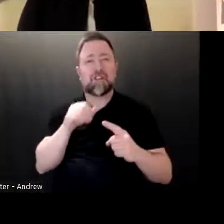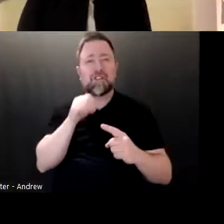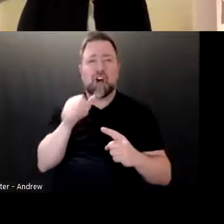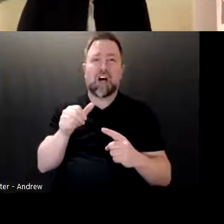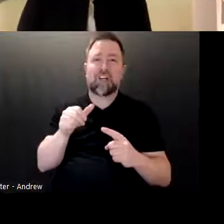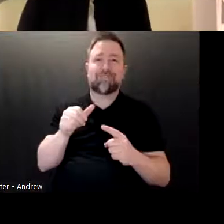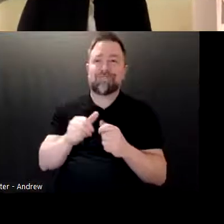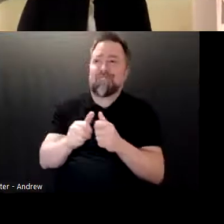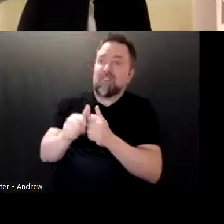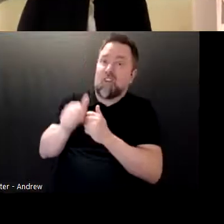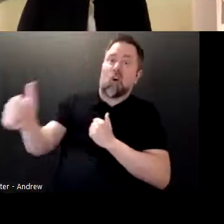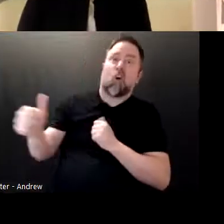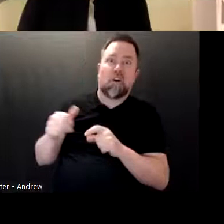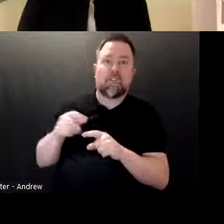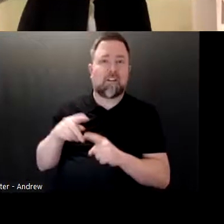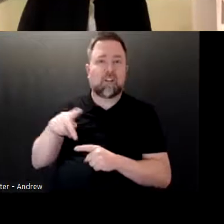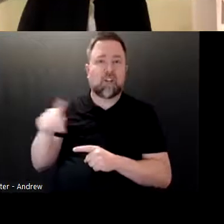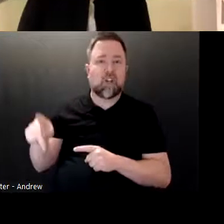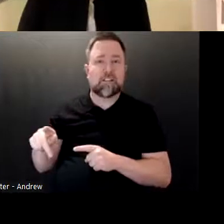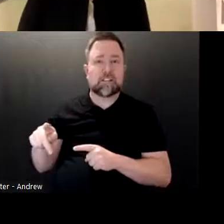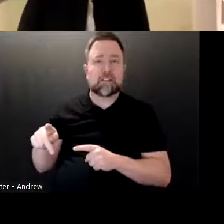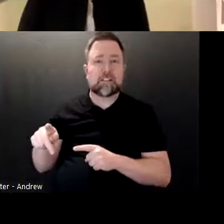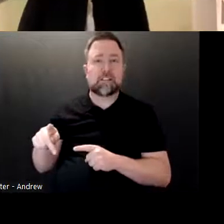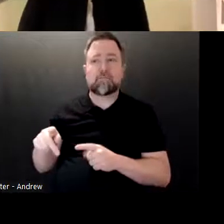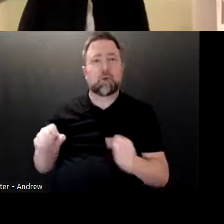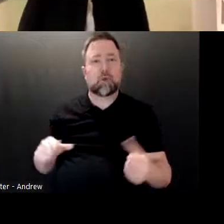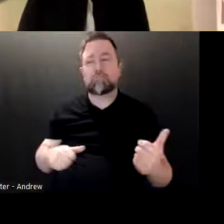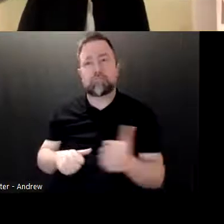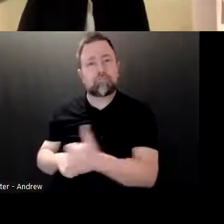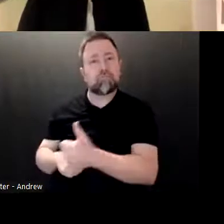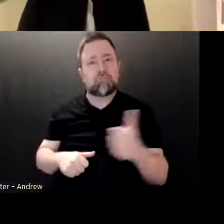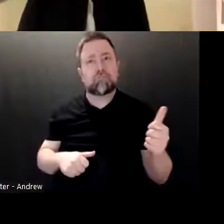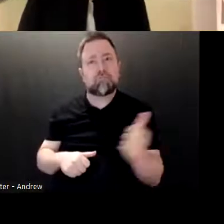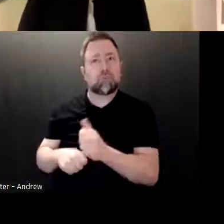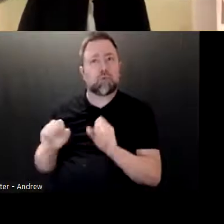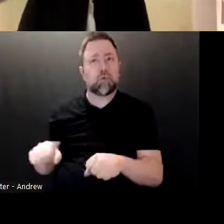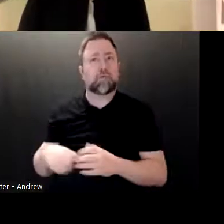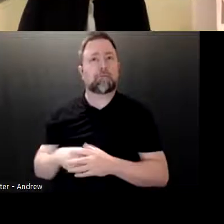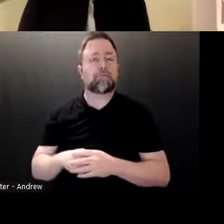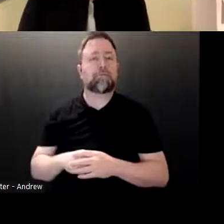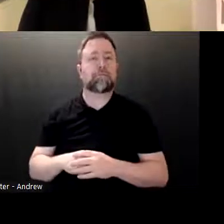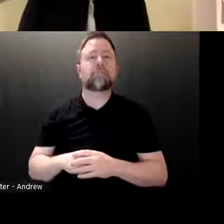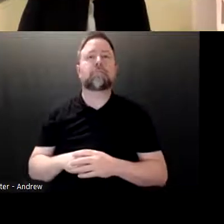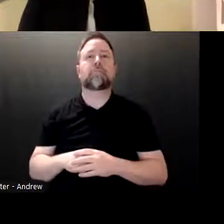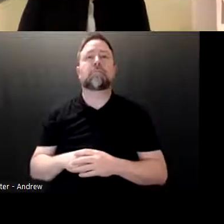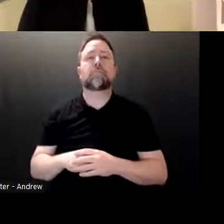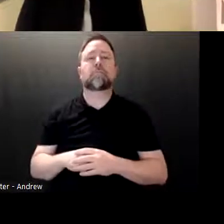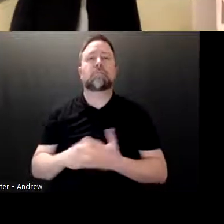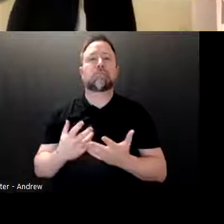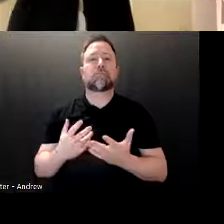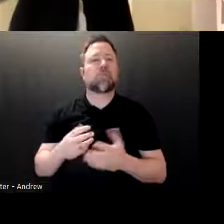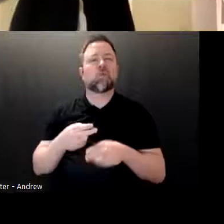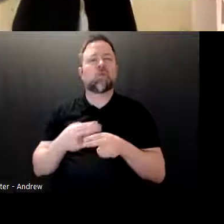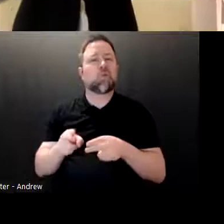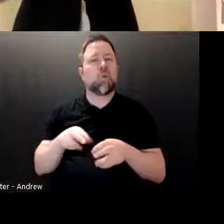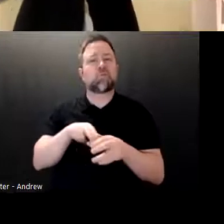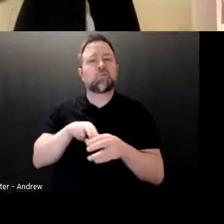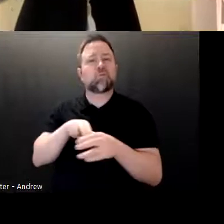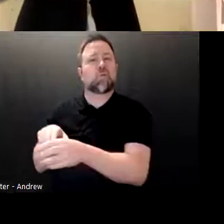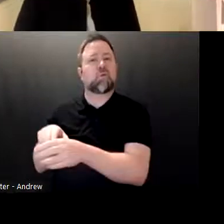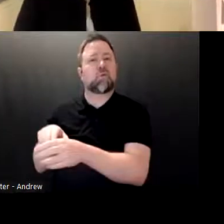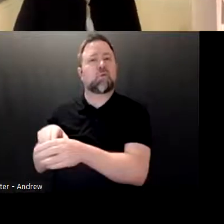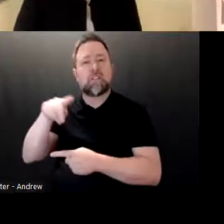dancer and a weaver. So with an inheritance from Wharton's maternal grandmother, they bought an 1830s farmhouse on Valley Forge